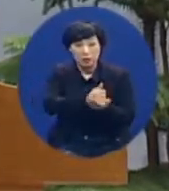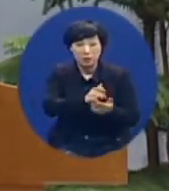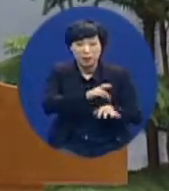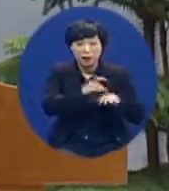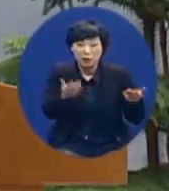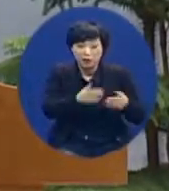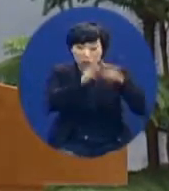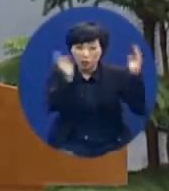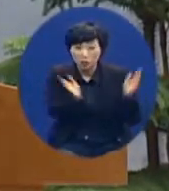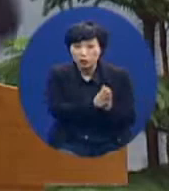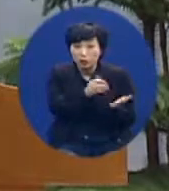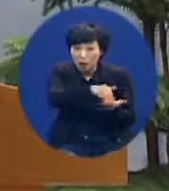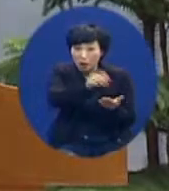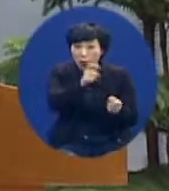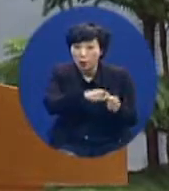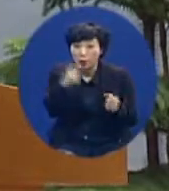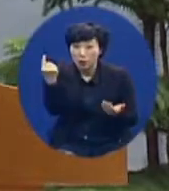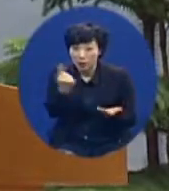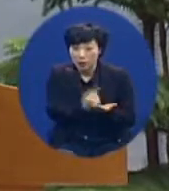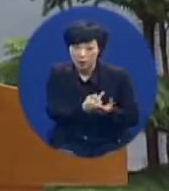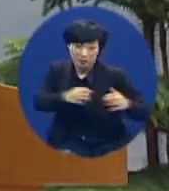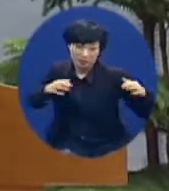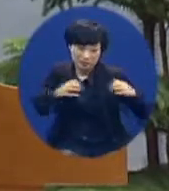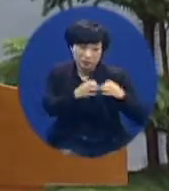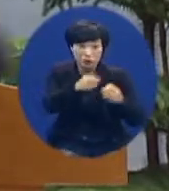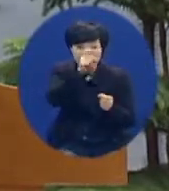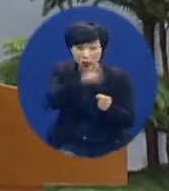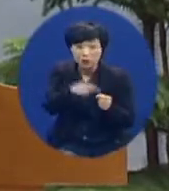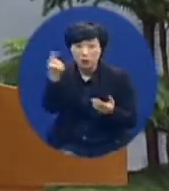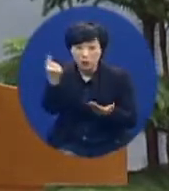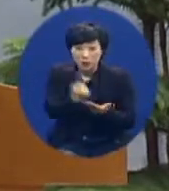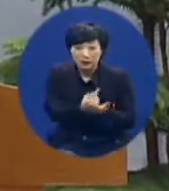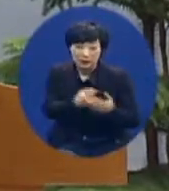destroy the work of the devil. He came to fight.